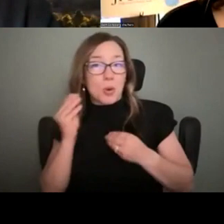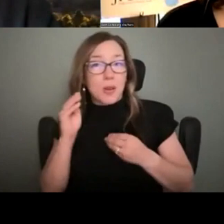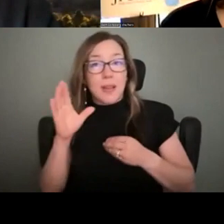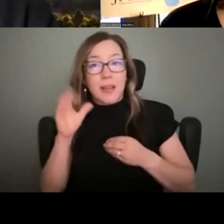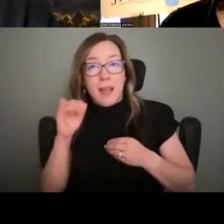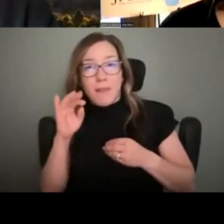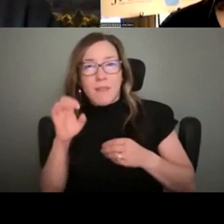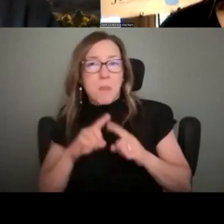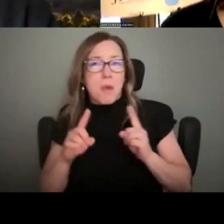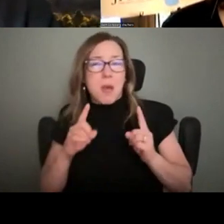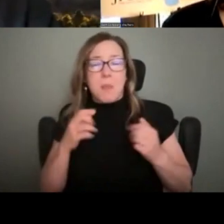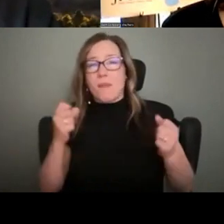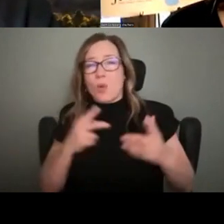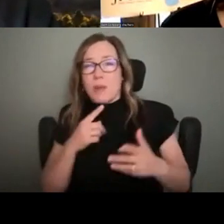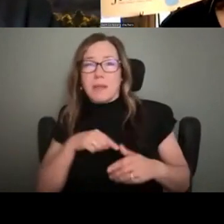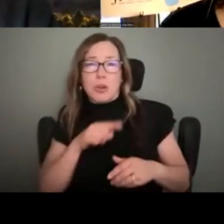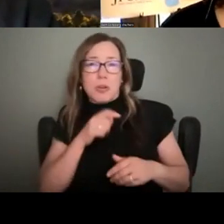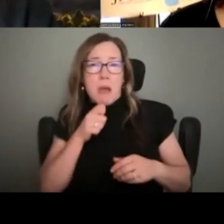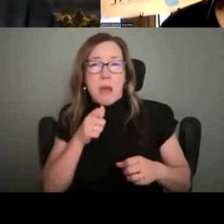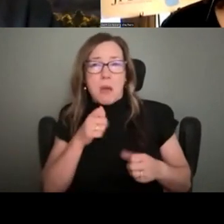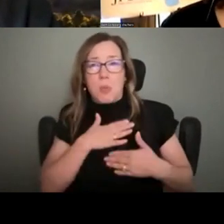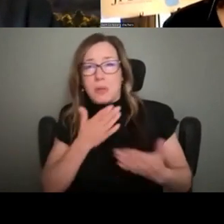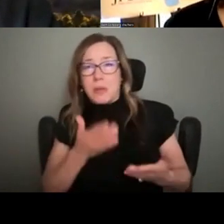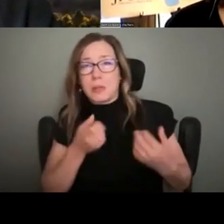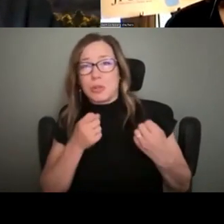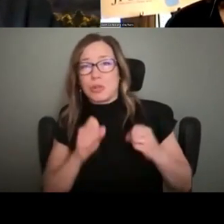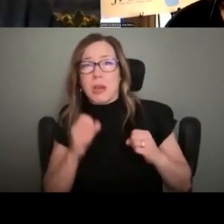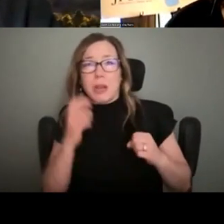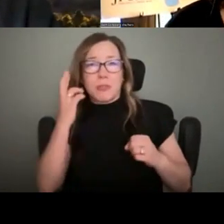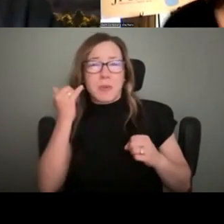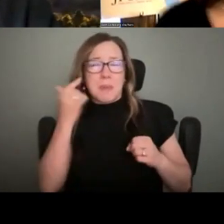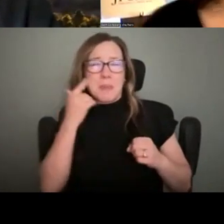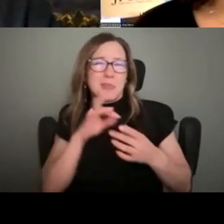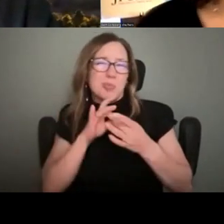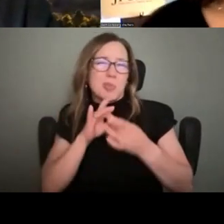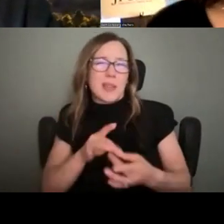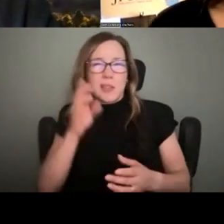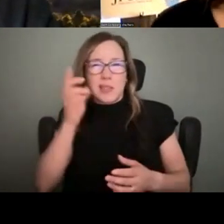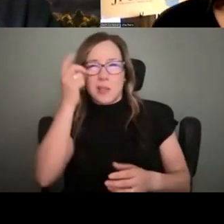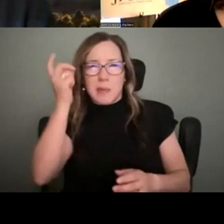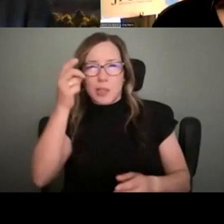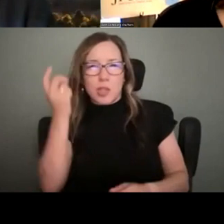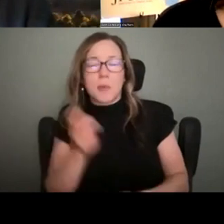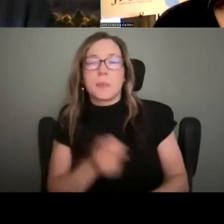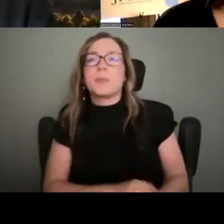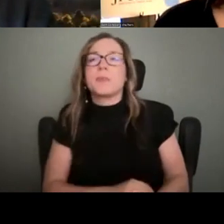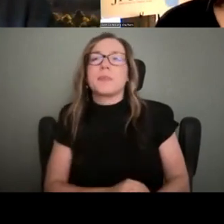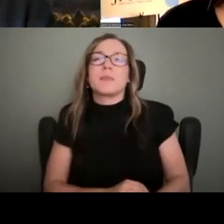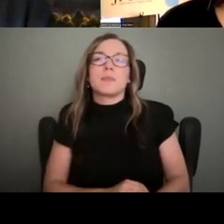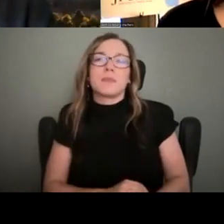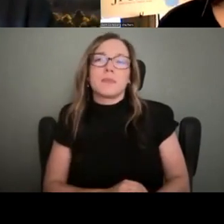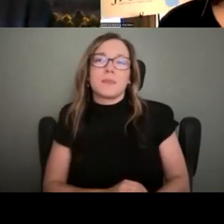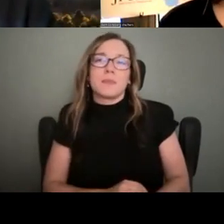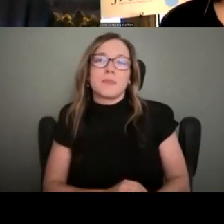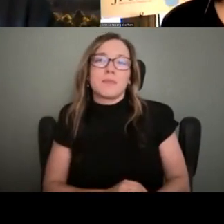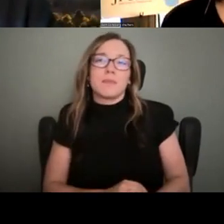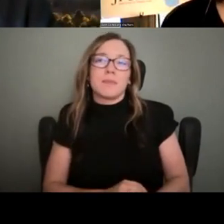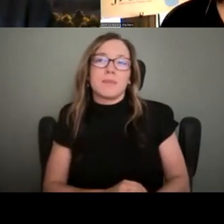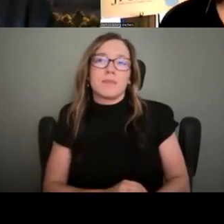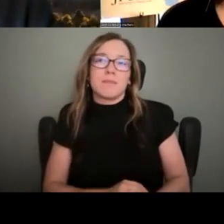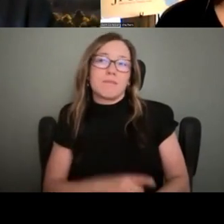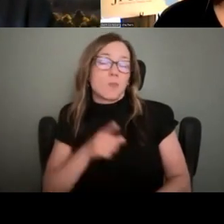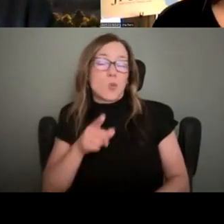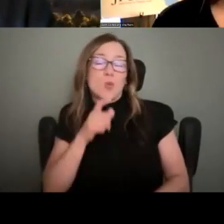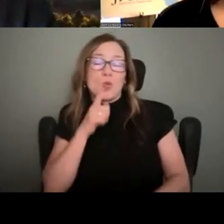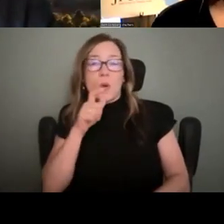that they won't be willing to try it because it's about dementia. So I want to say you don't have to frame